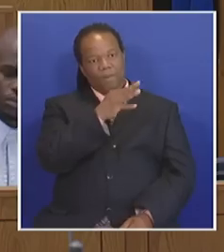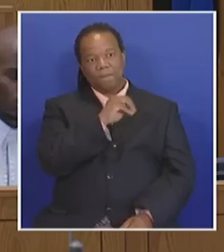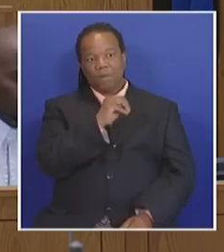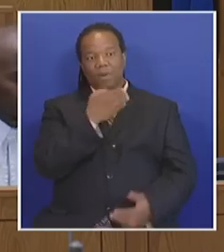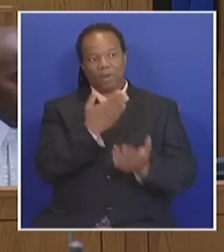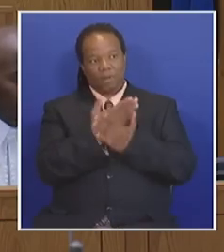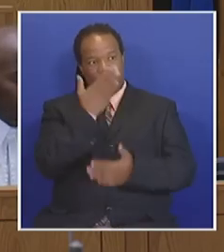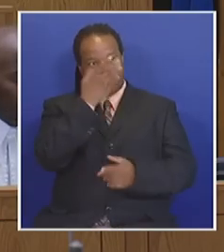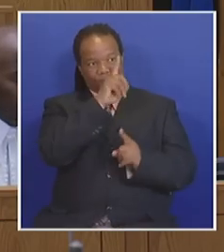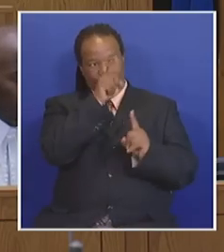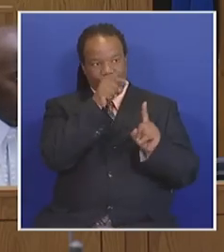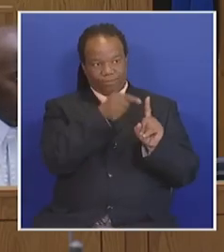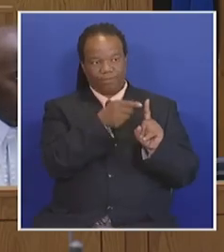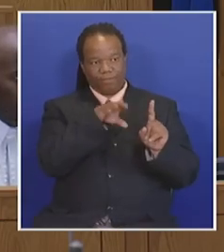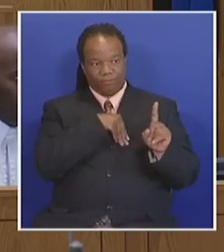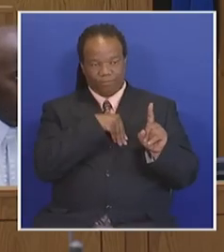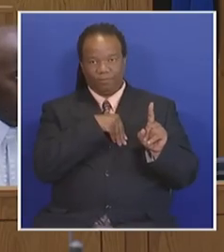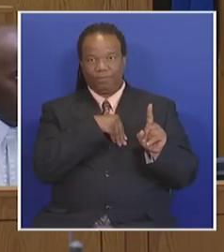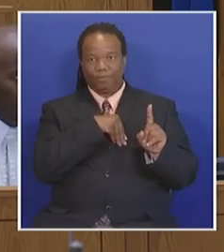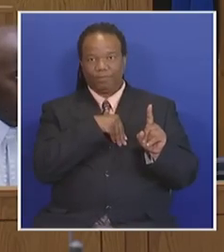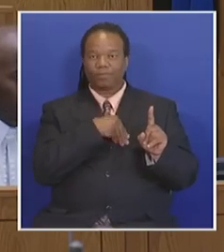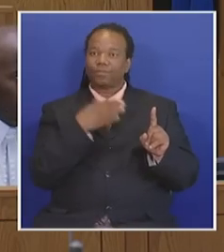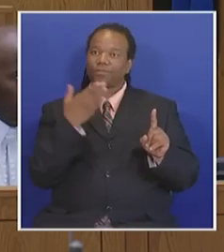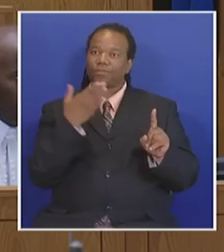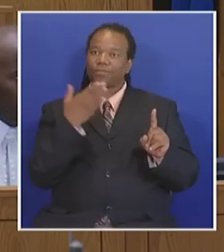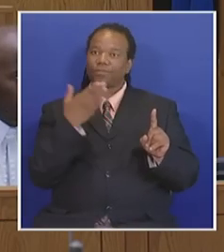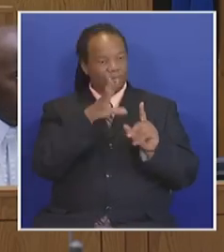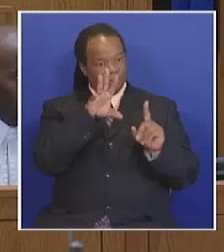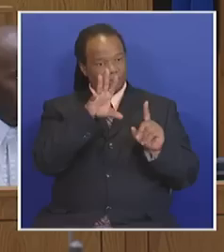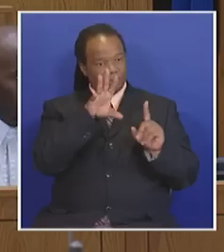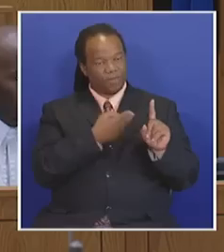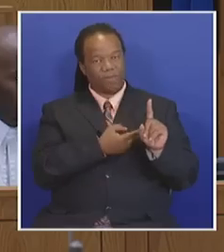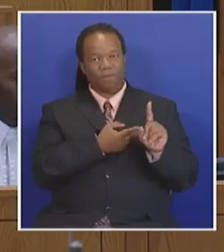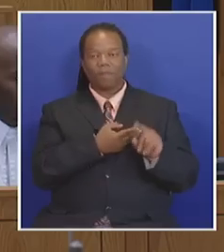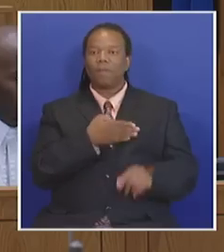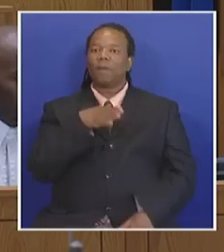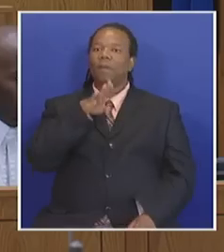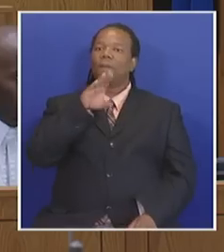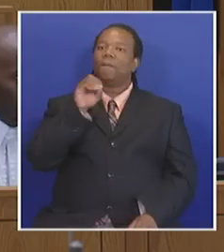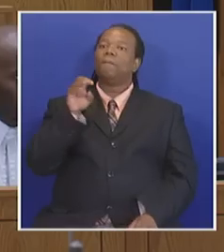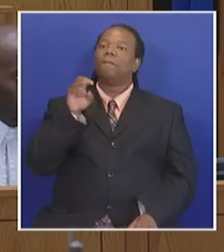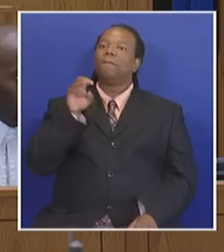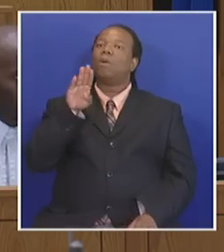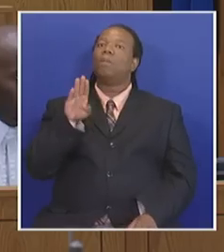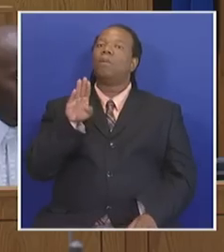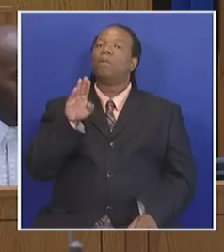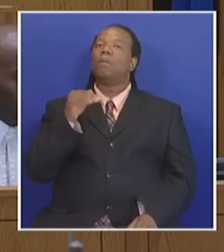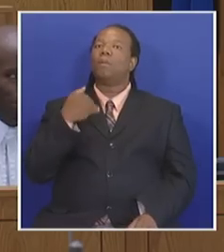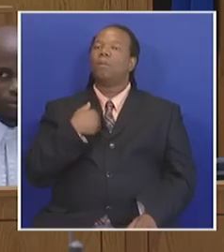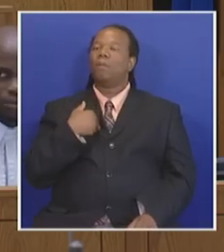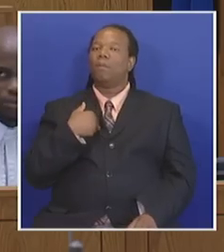to take a question? Honorable Makwe, will you take a question? With Bob Marley's lyrics ringing in my head, yes,